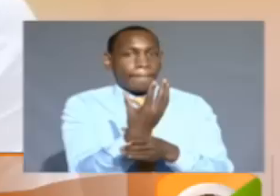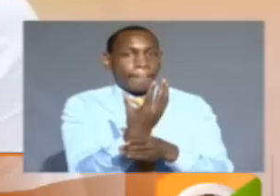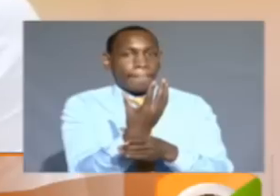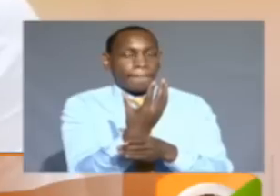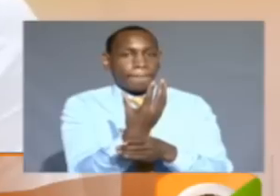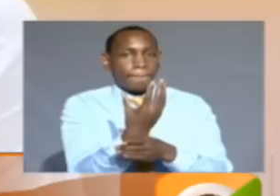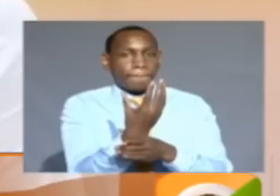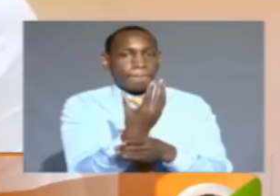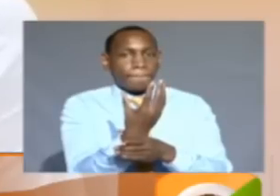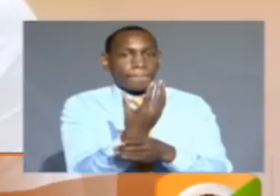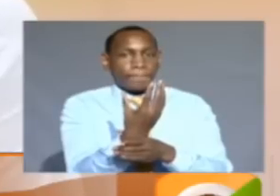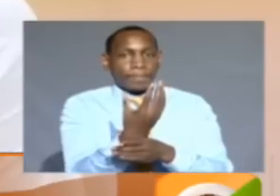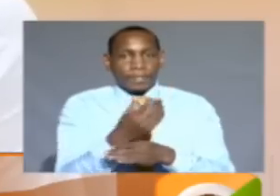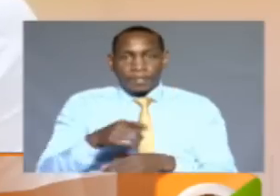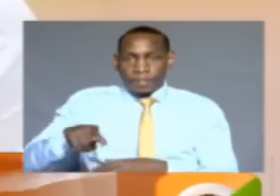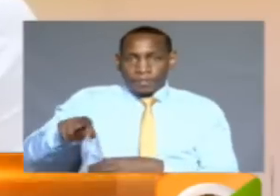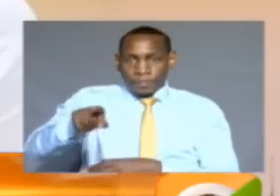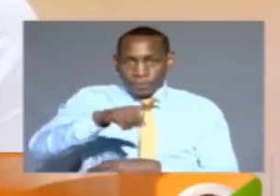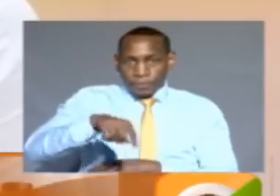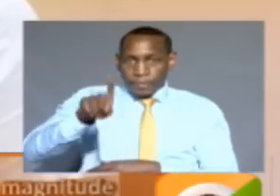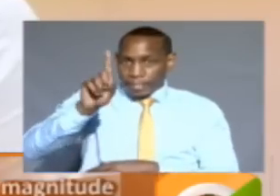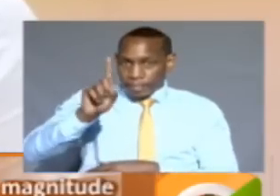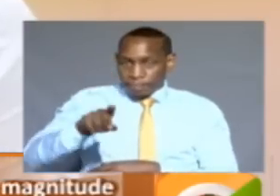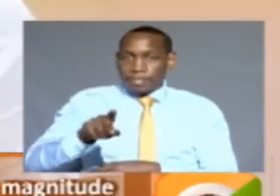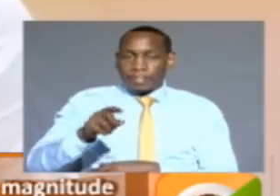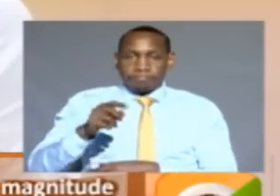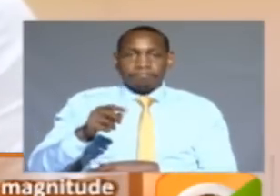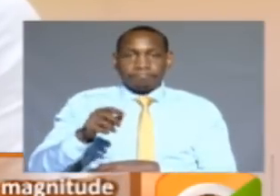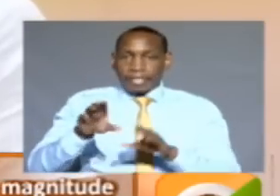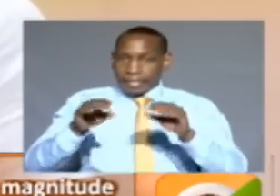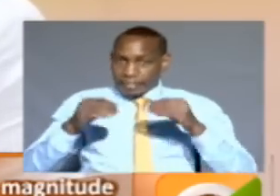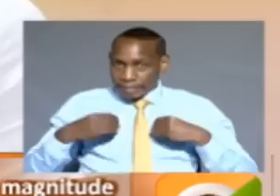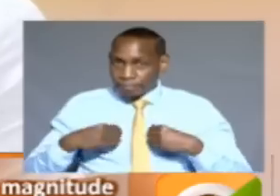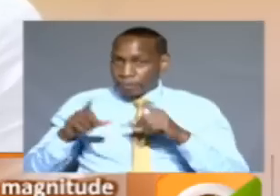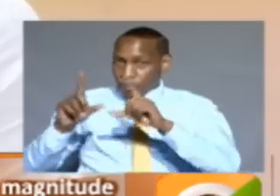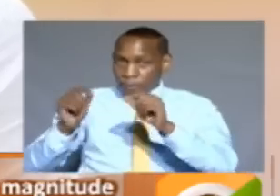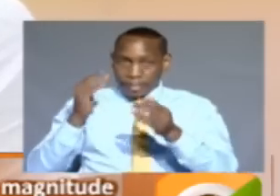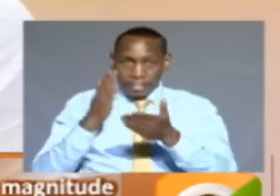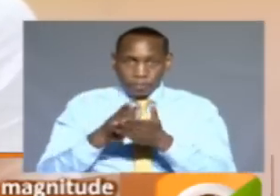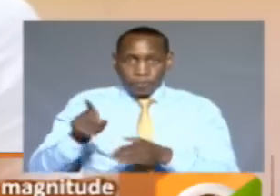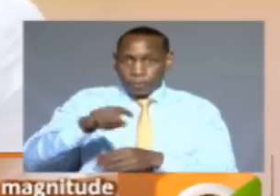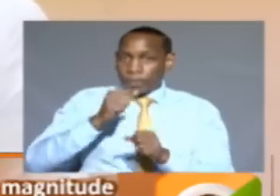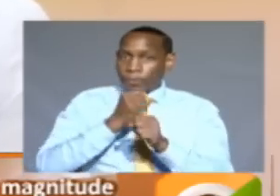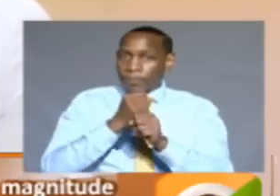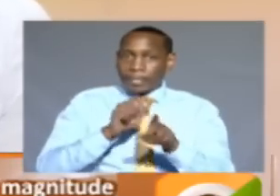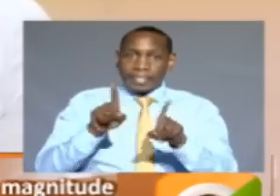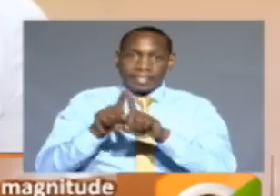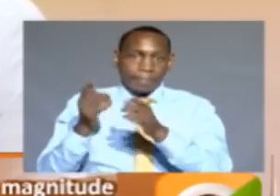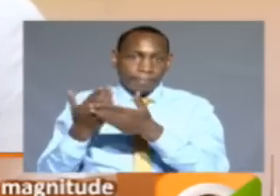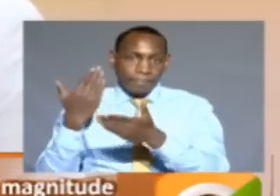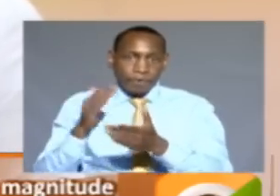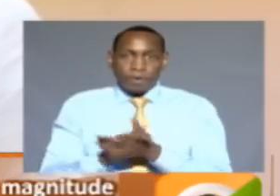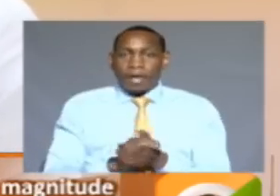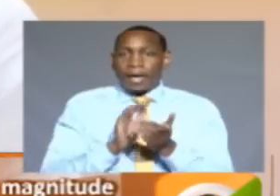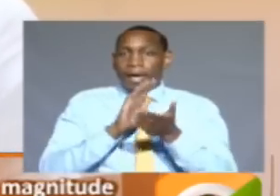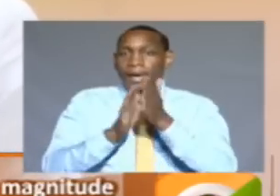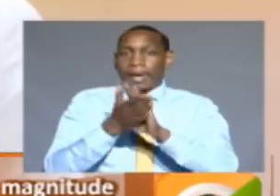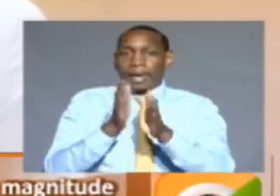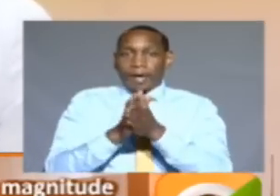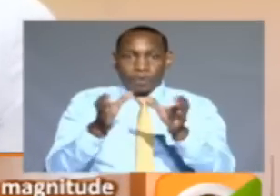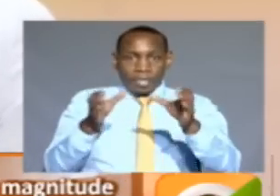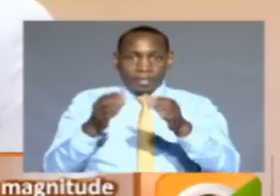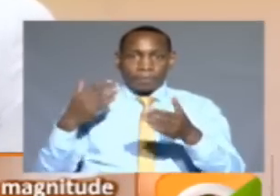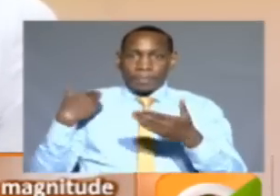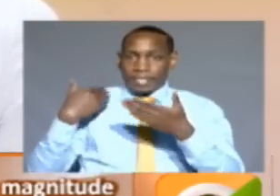And I think we should take it that for that as a fact, because that is how we have operated. There is no party